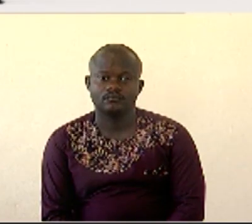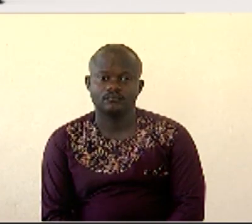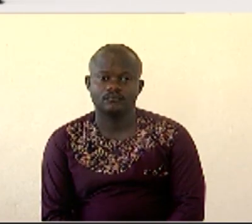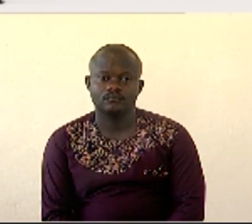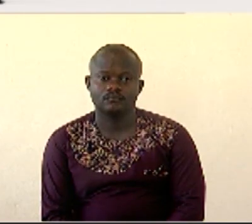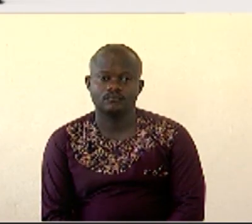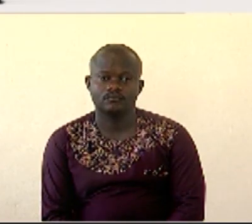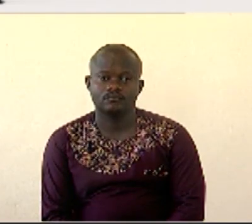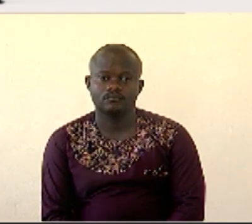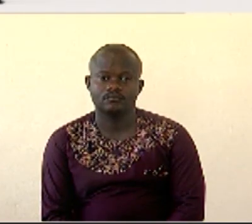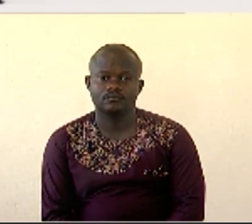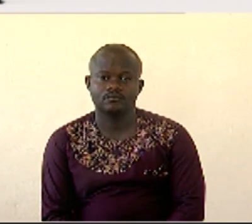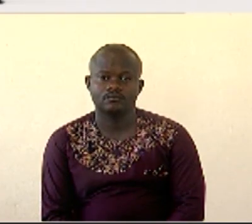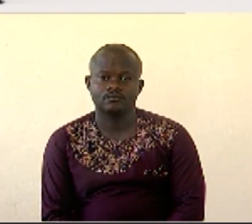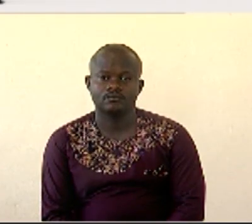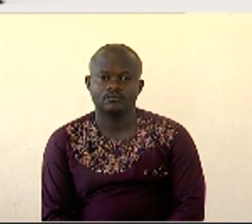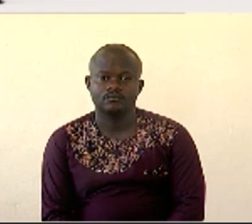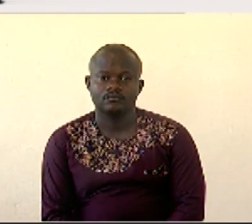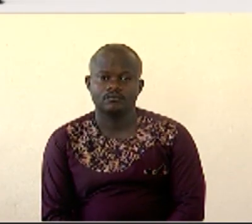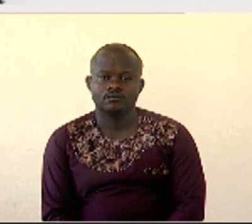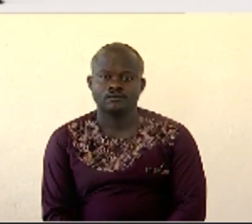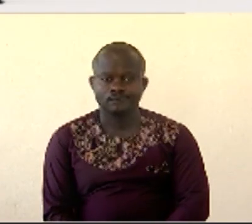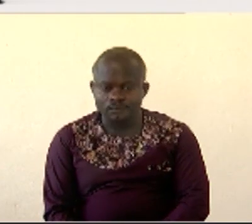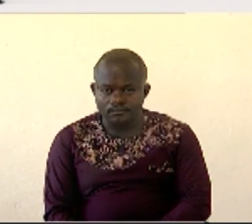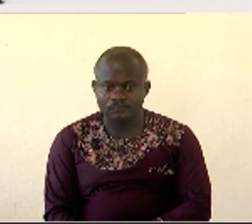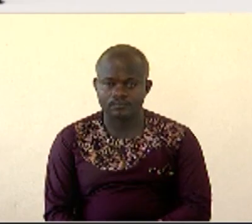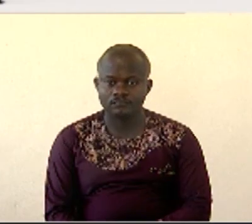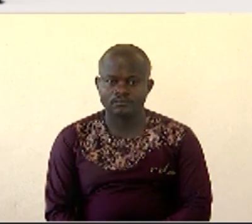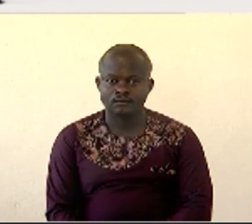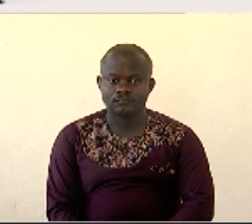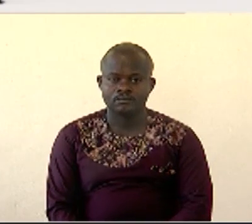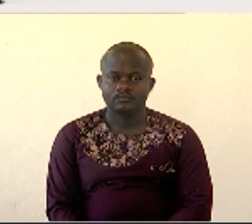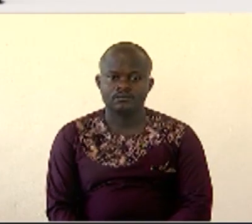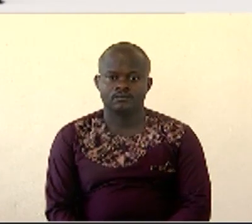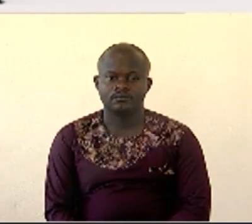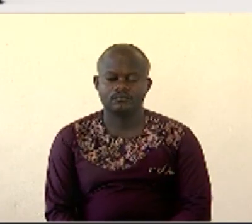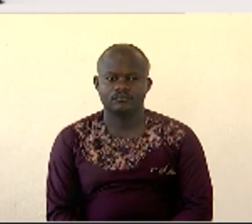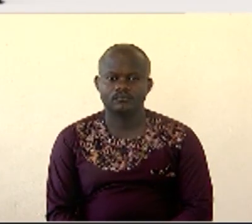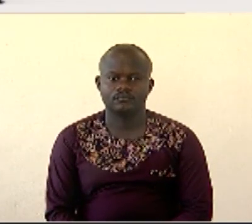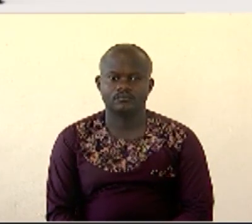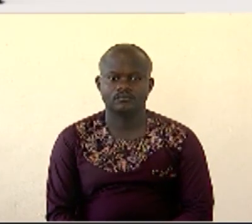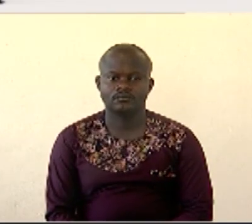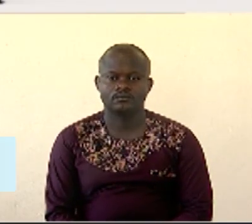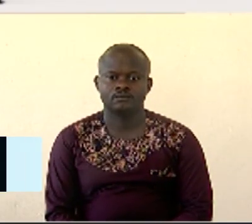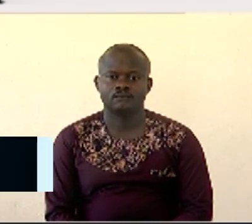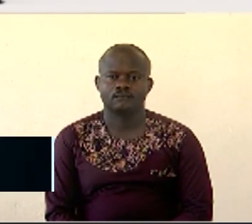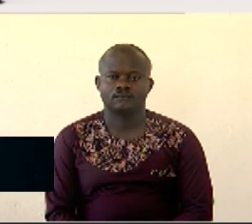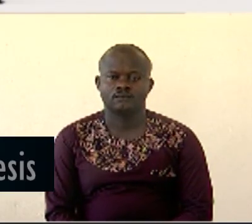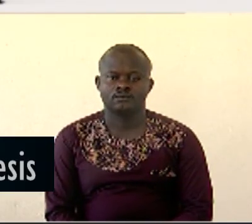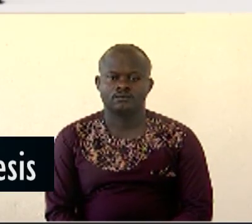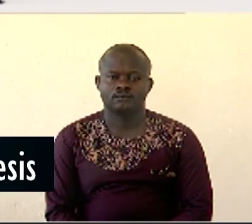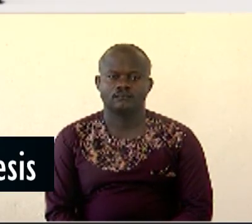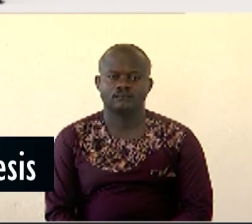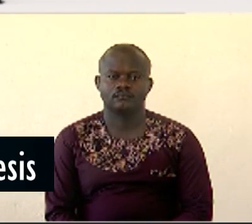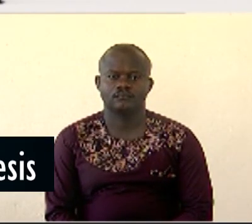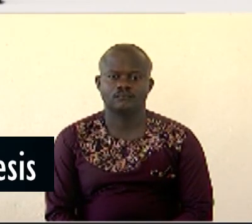shortage only indirect effect of rate of photosynthesis. For instance, when water is short, you have maybe